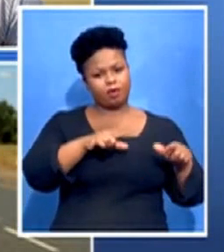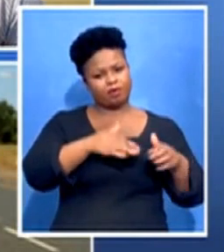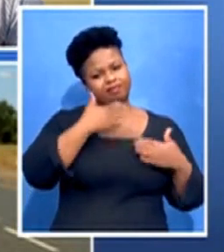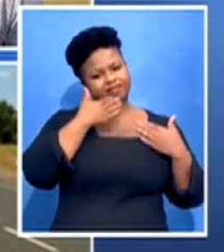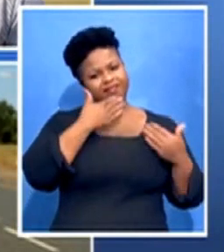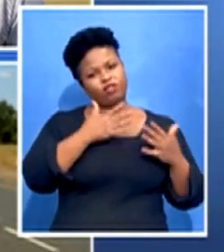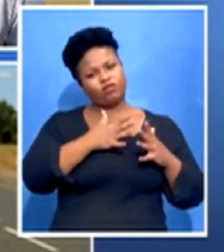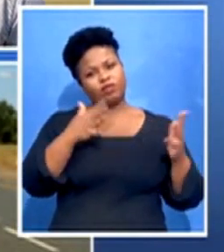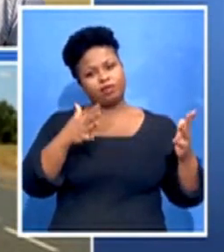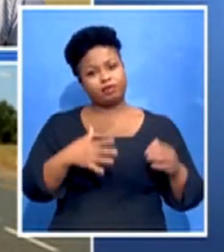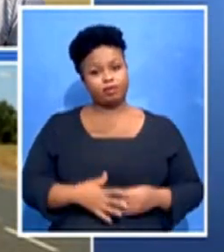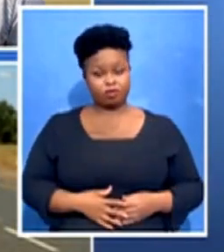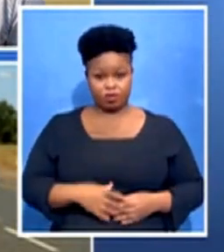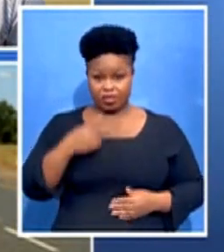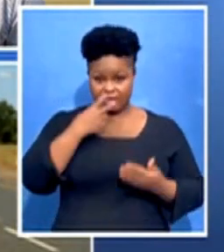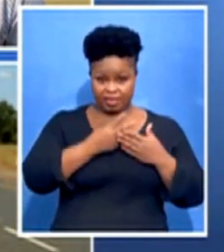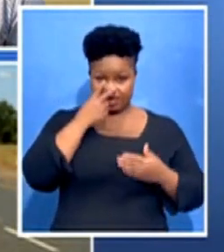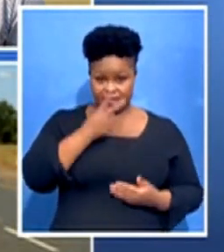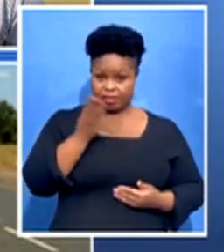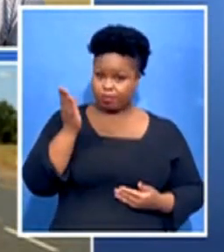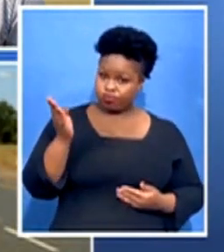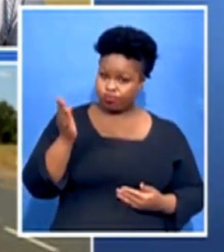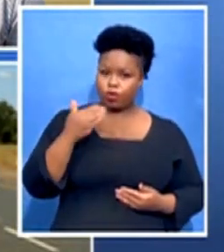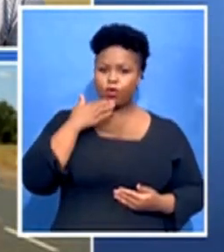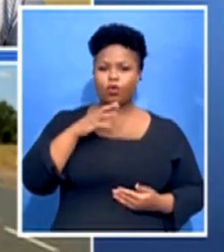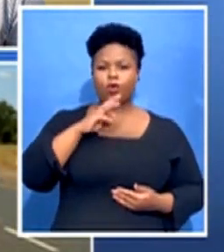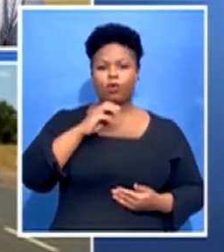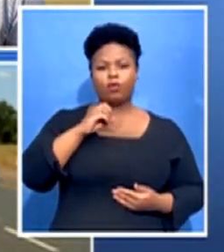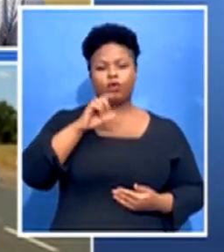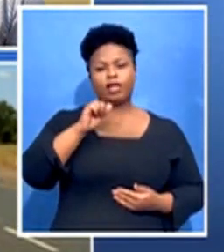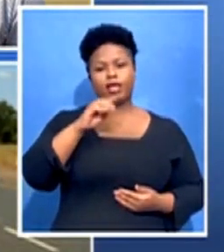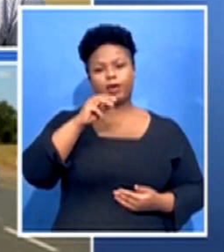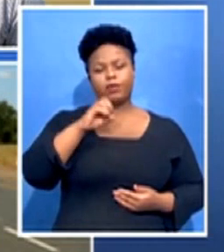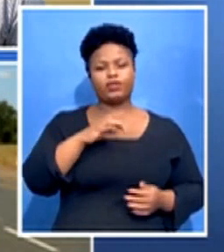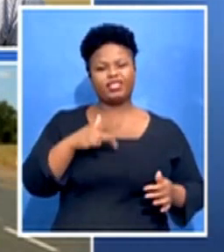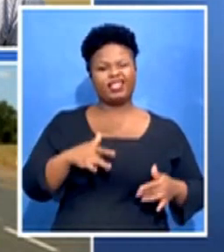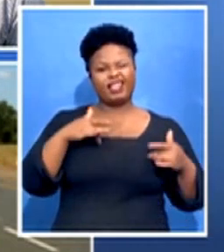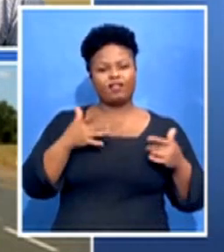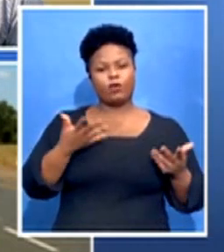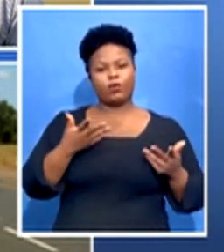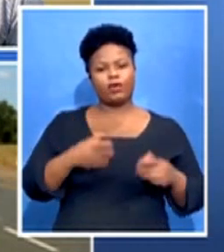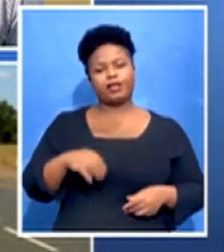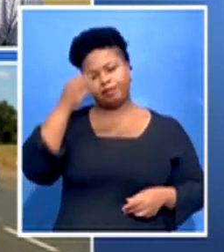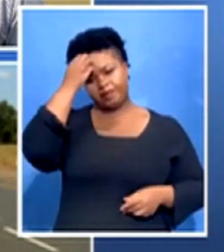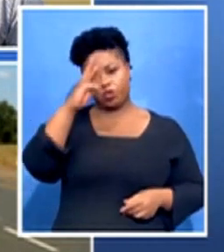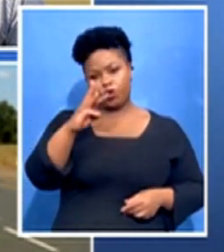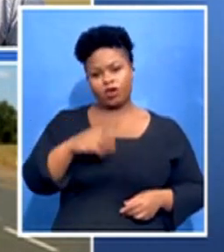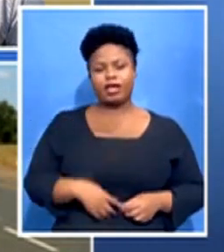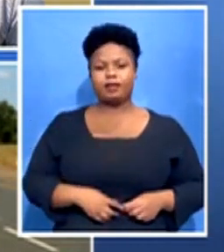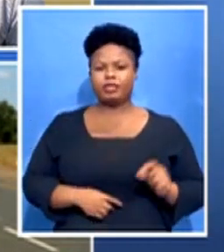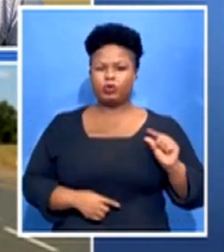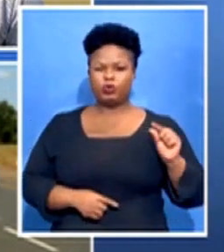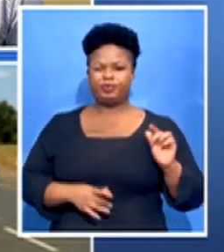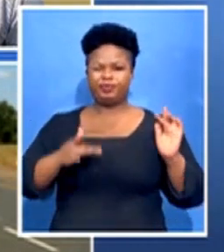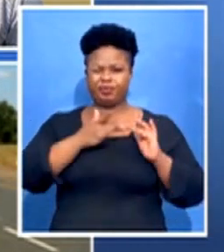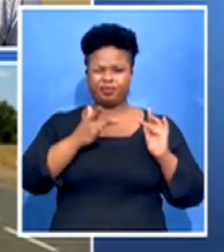also have Molema Wone Mutwa. She's live for us in the capital there, Pretoria. We'll get to her in a short while. But I want to bring in